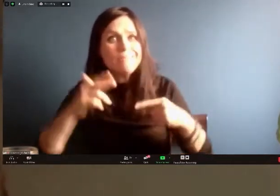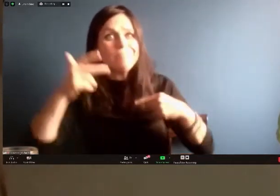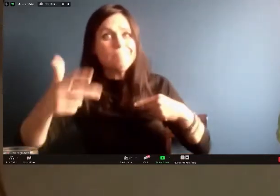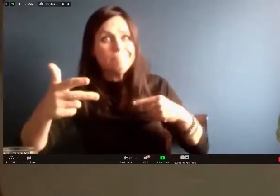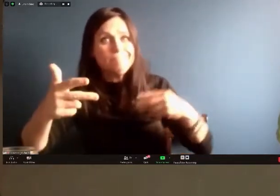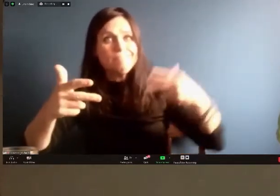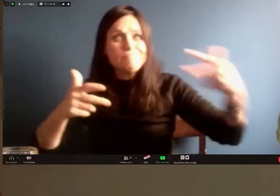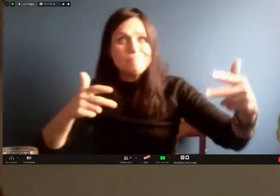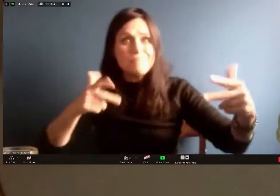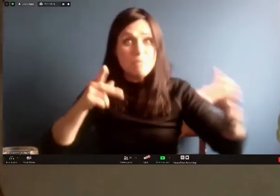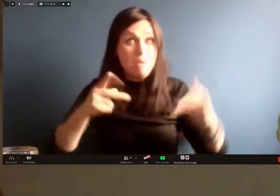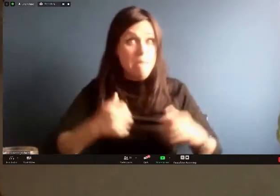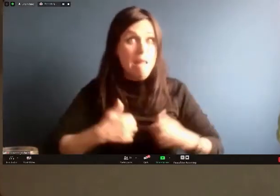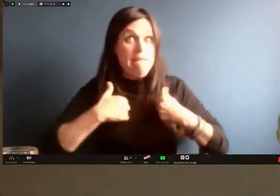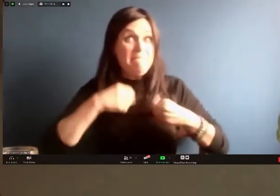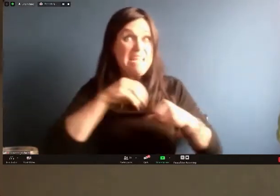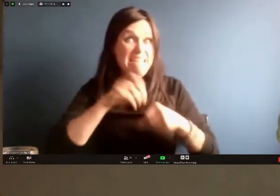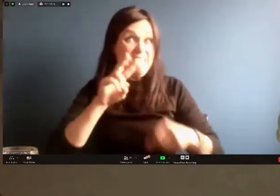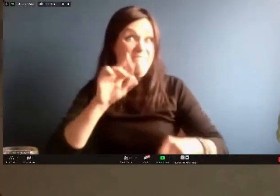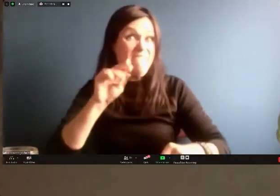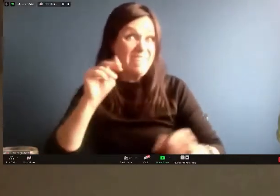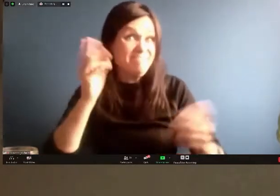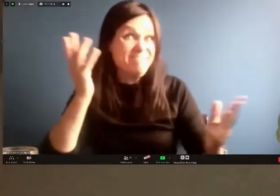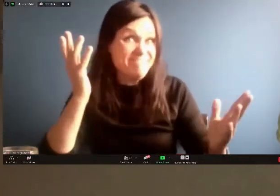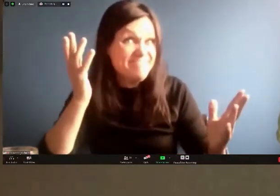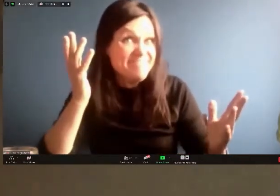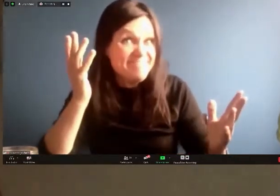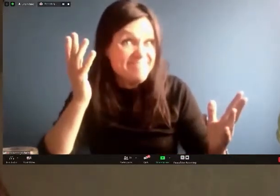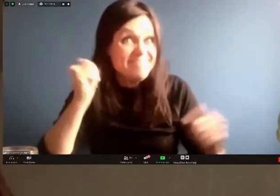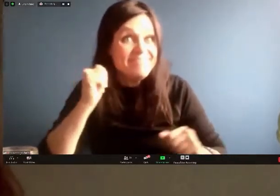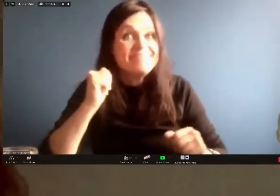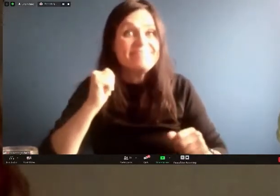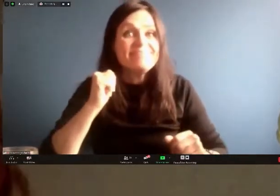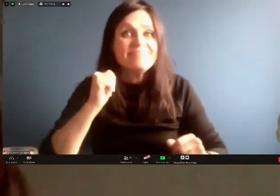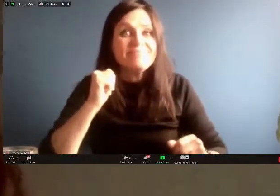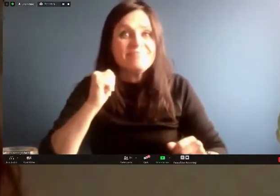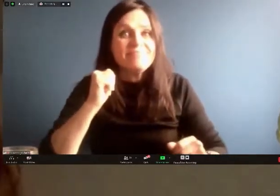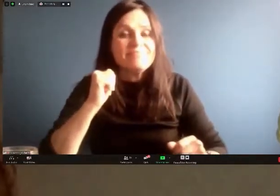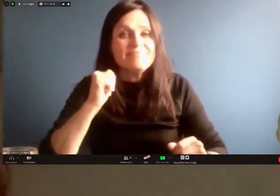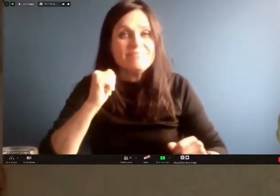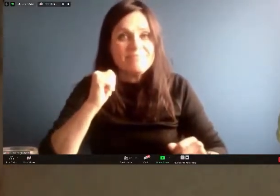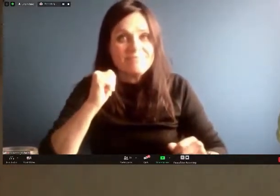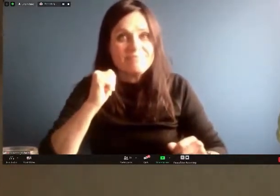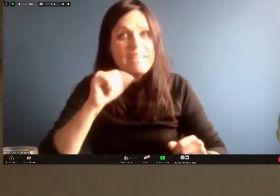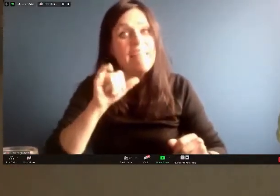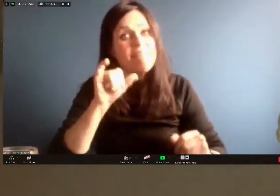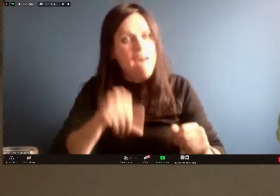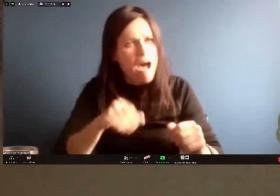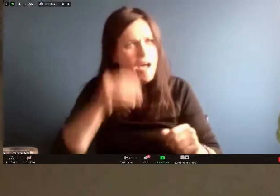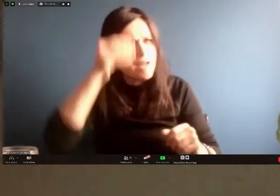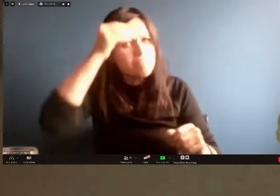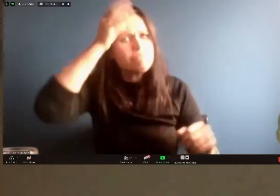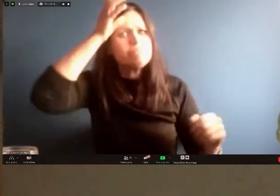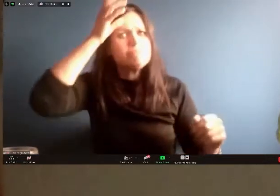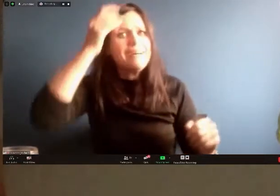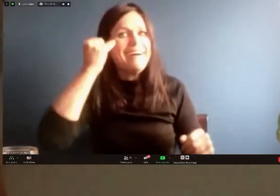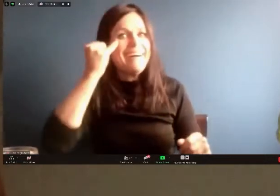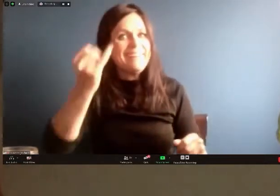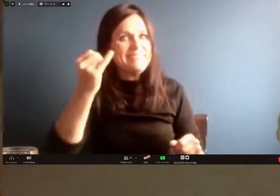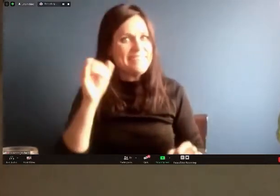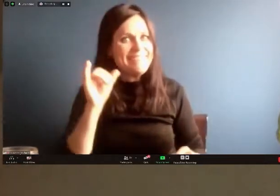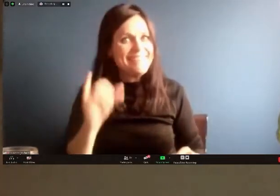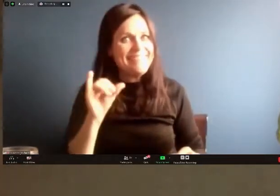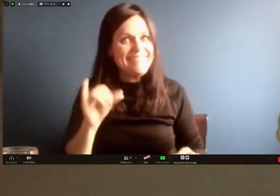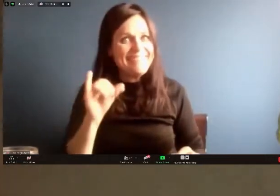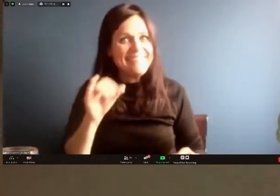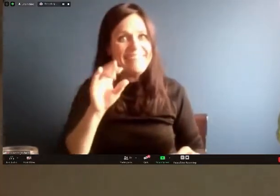were. I mean, people were living in these vehicles. And that was where the whole idea of Felix